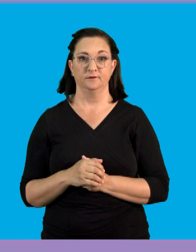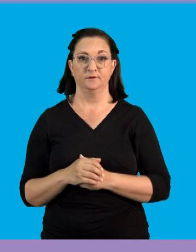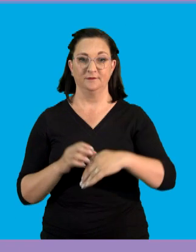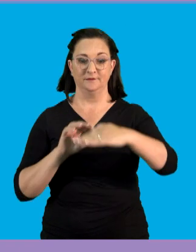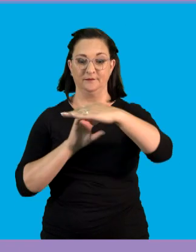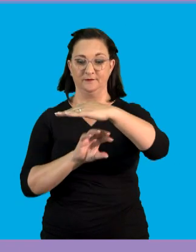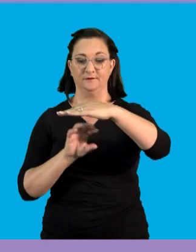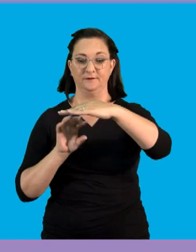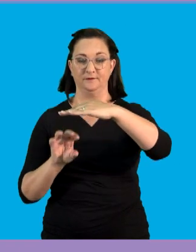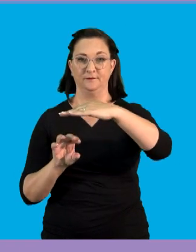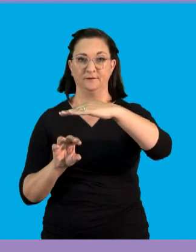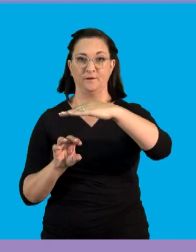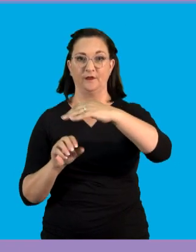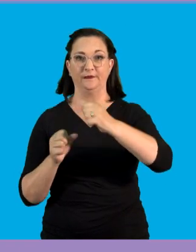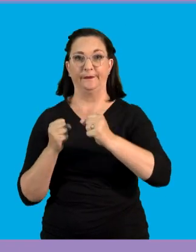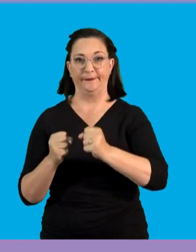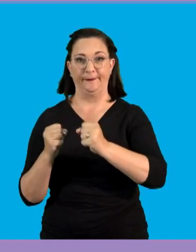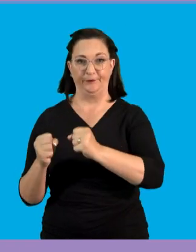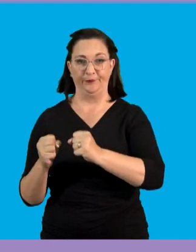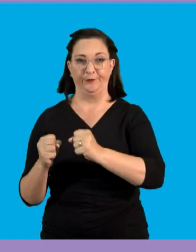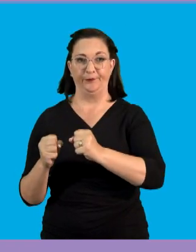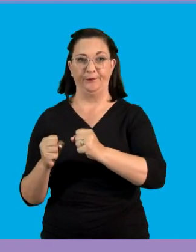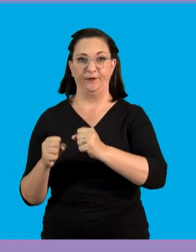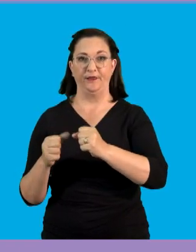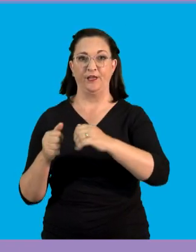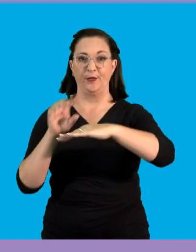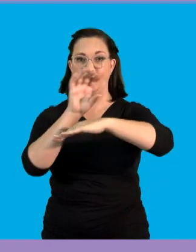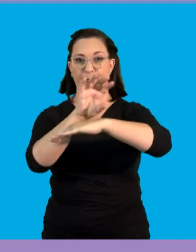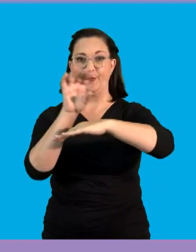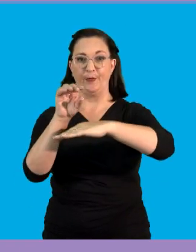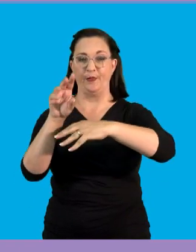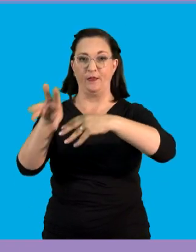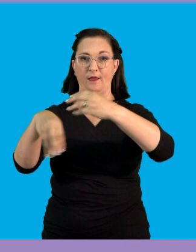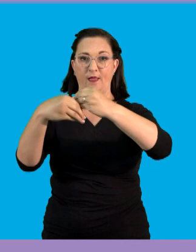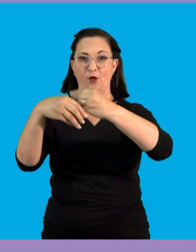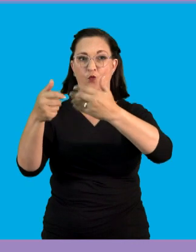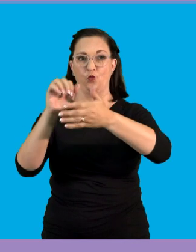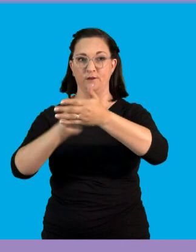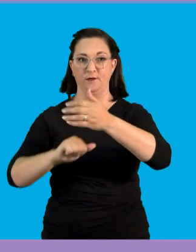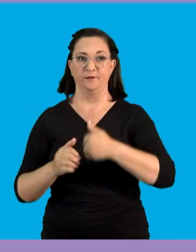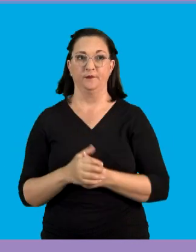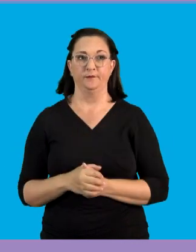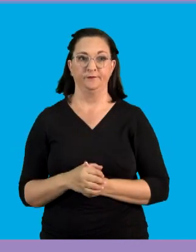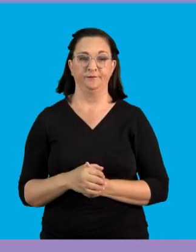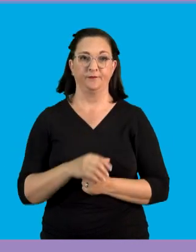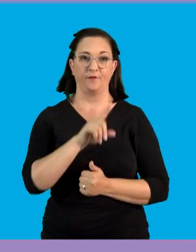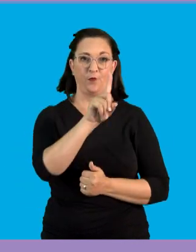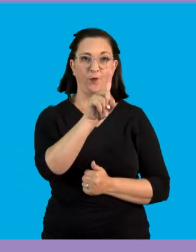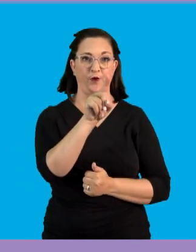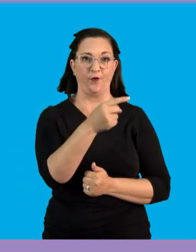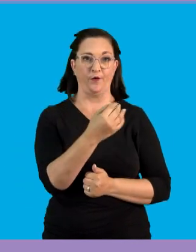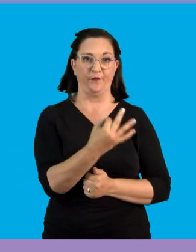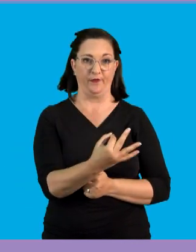the denominator and add or subtract the numerators. An example of this is if I